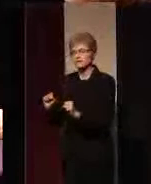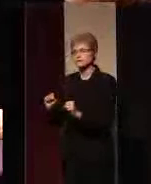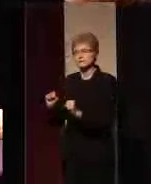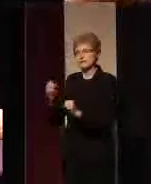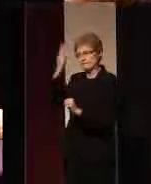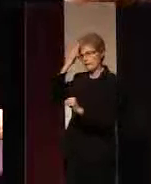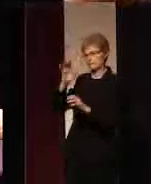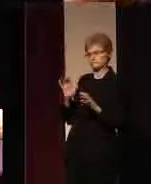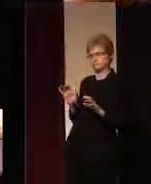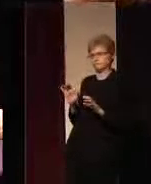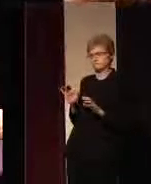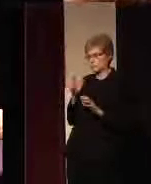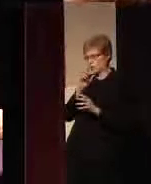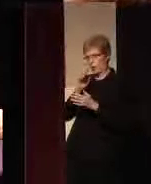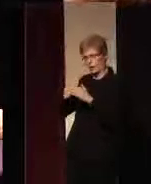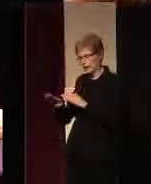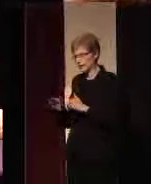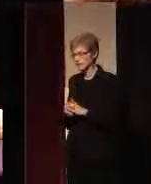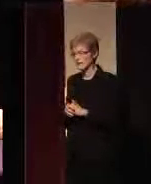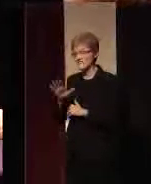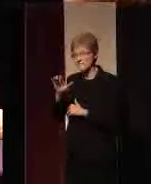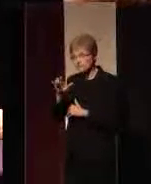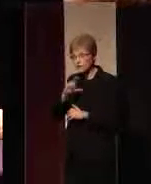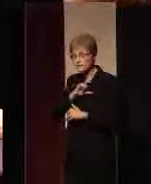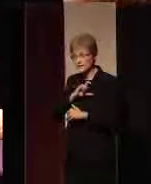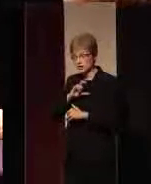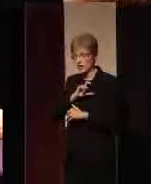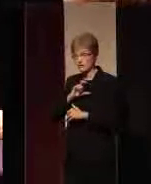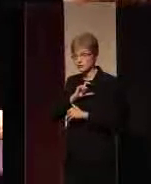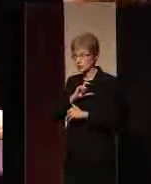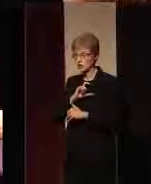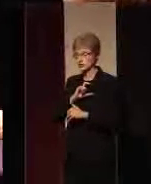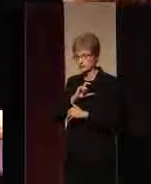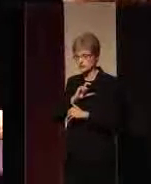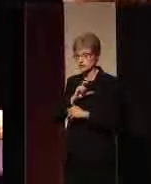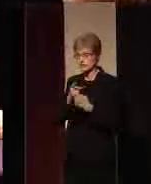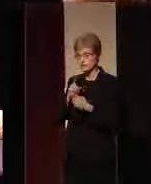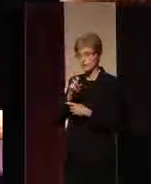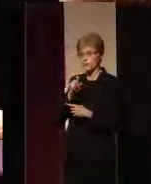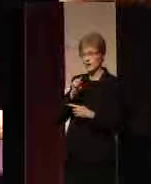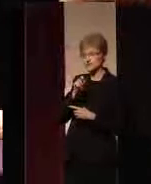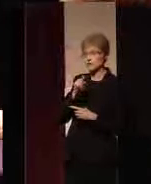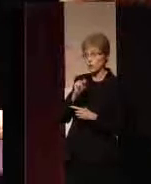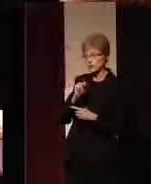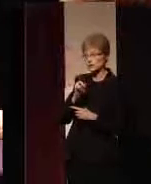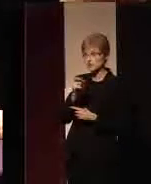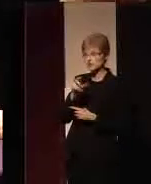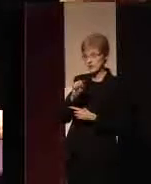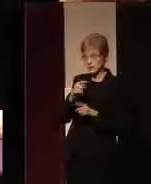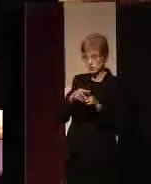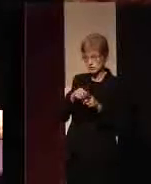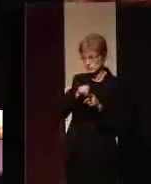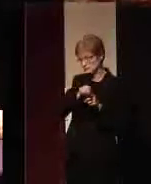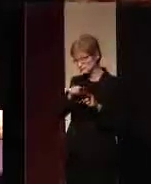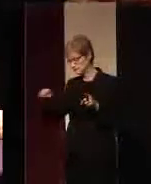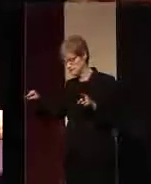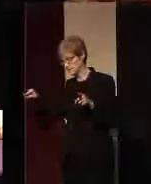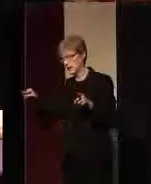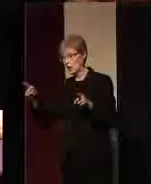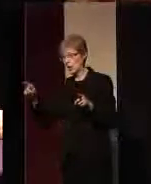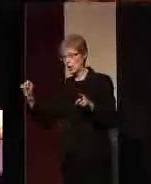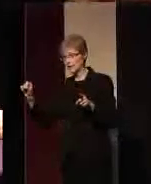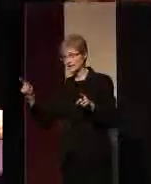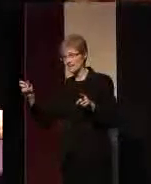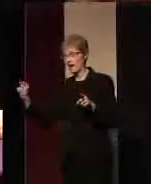that night. We had 500 police officers running from West Florissant and Chambers to beyond West Florissant and Lucas and